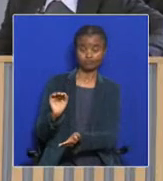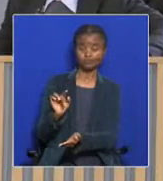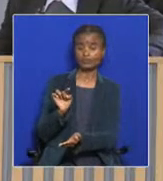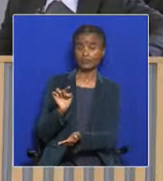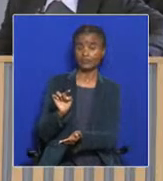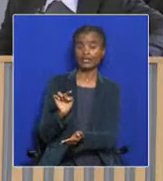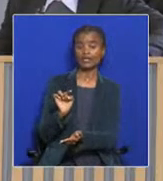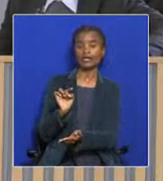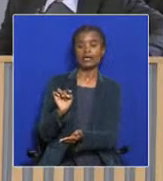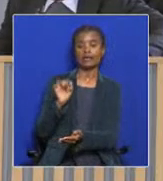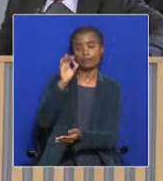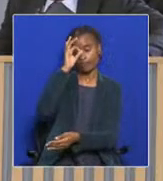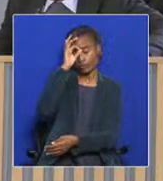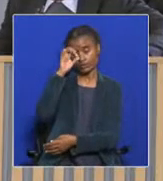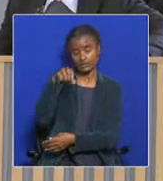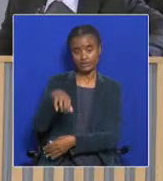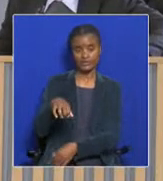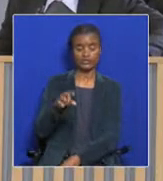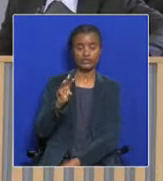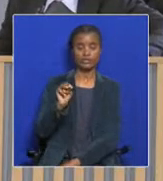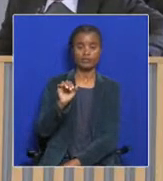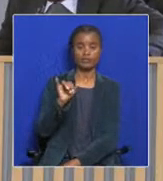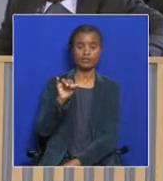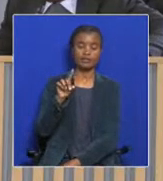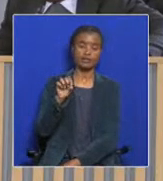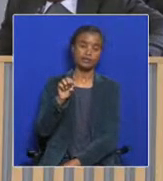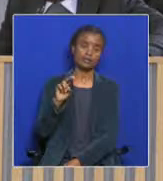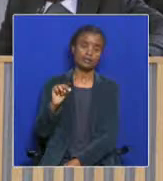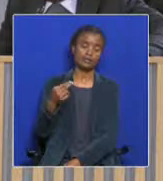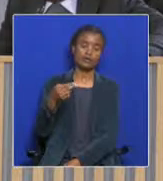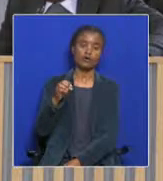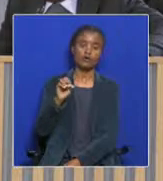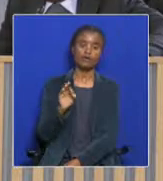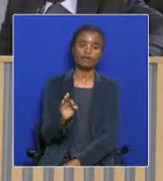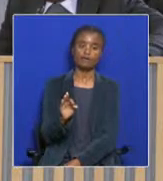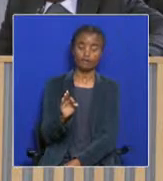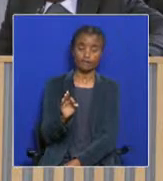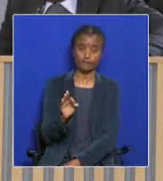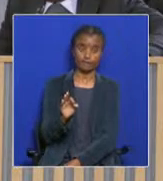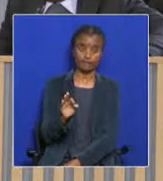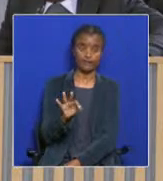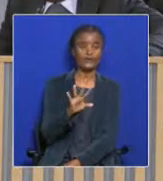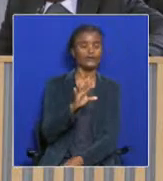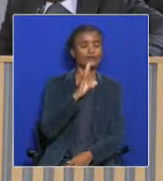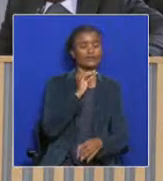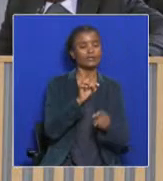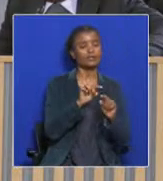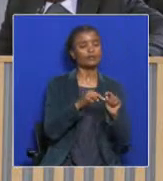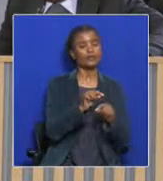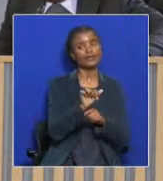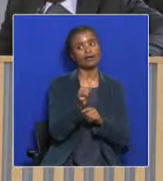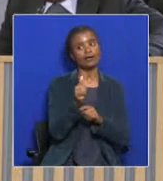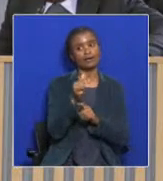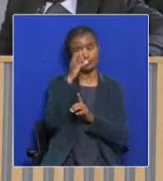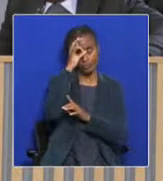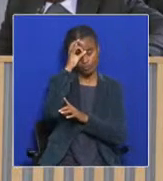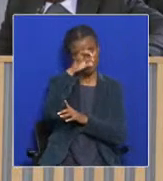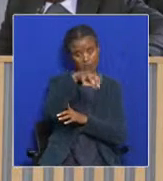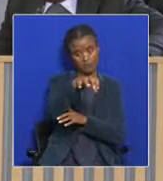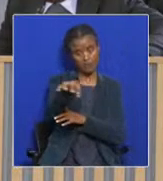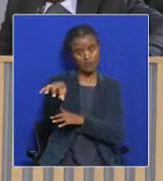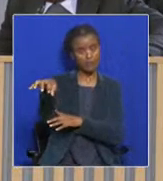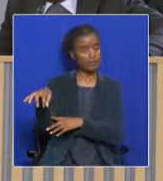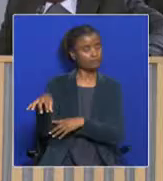about the other available, or rather, the other police stations. We are not even talking about